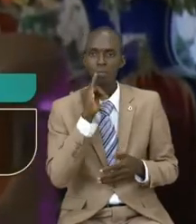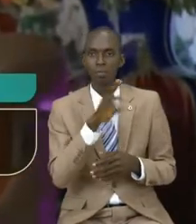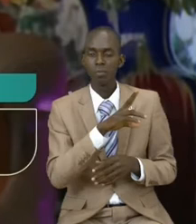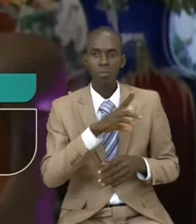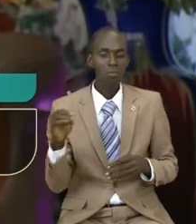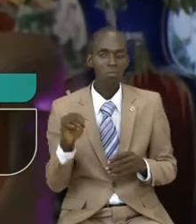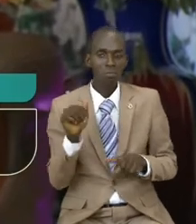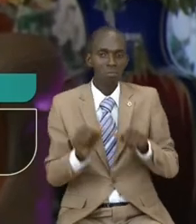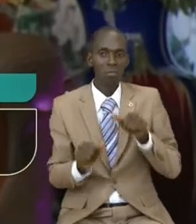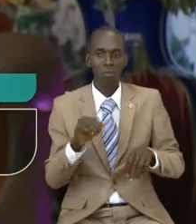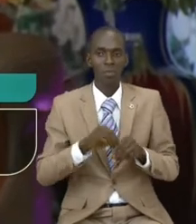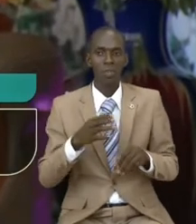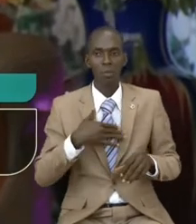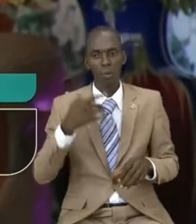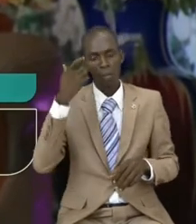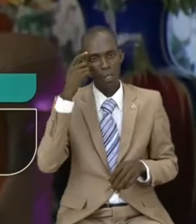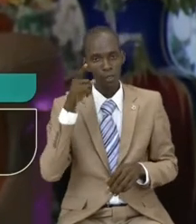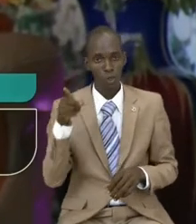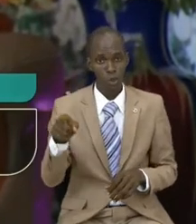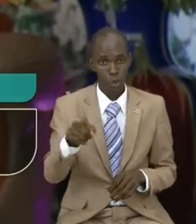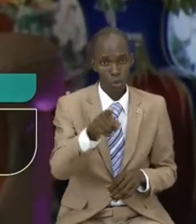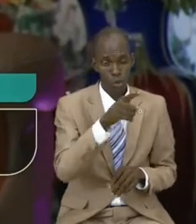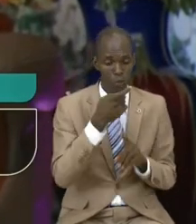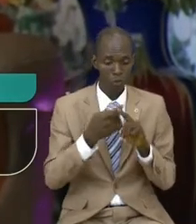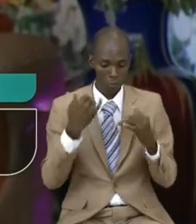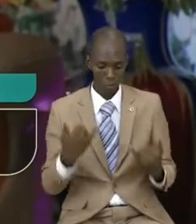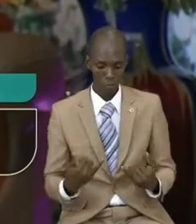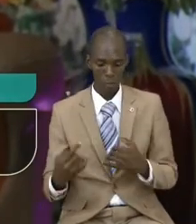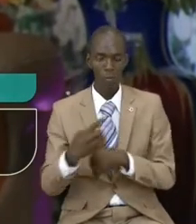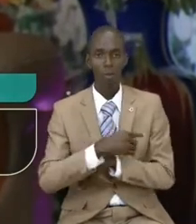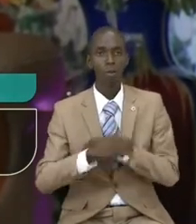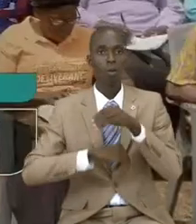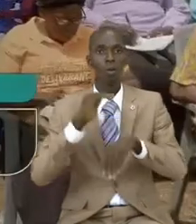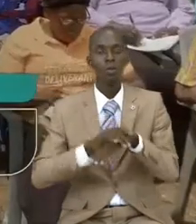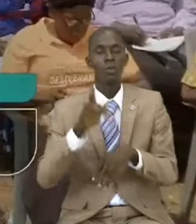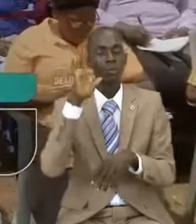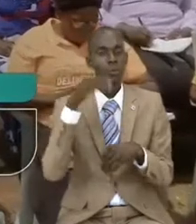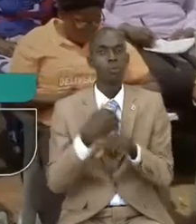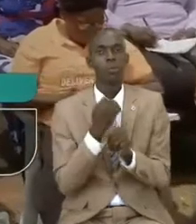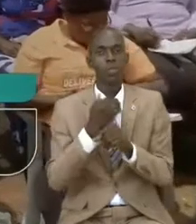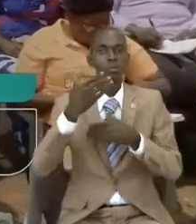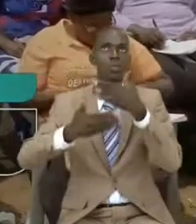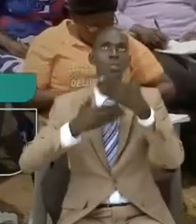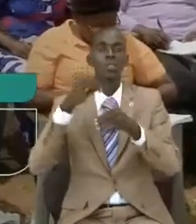my mind. You, from today, you will make progress.